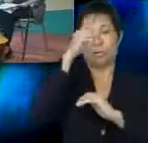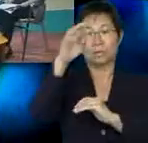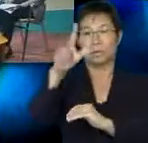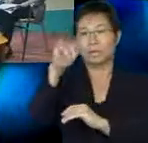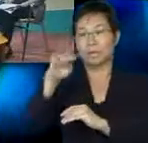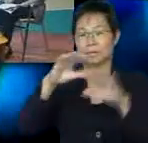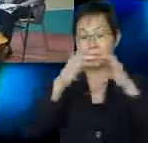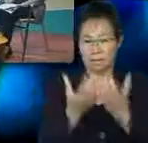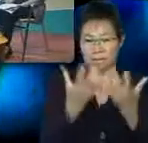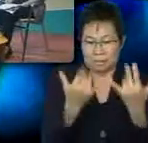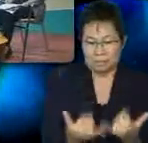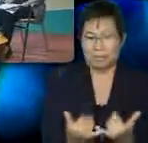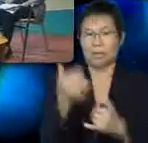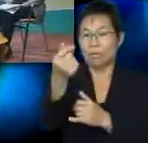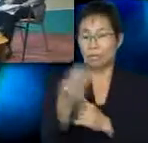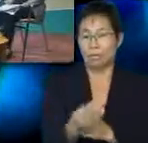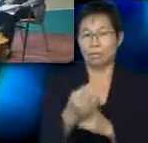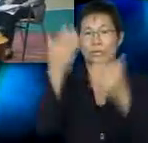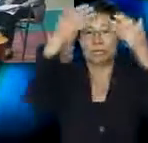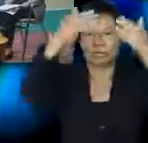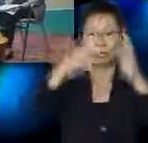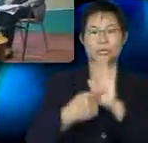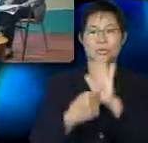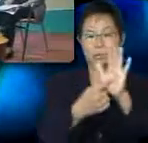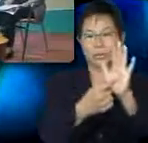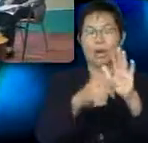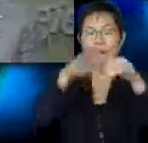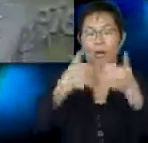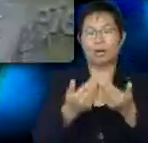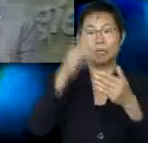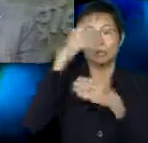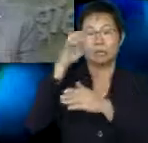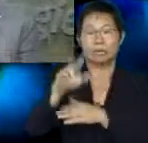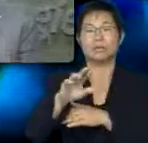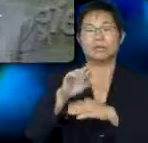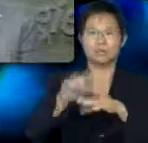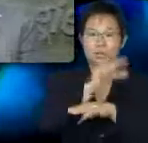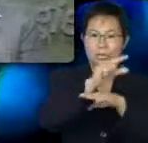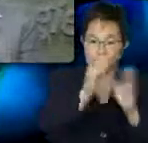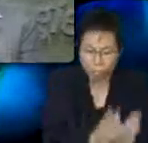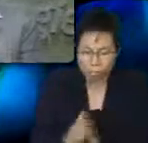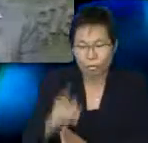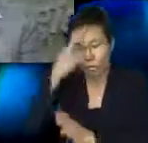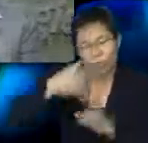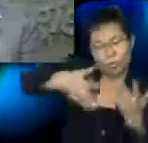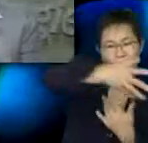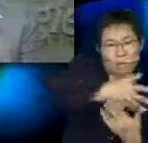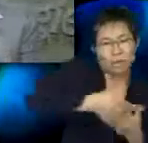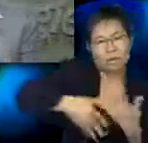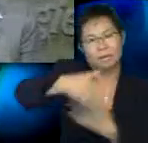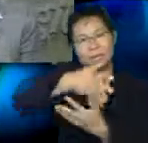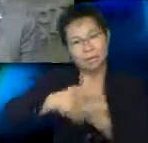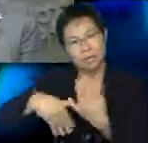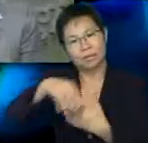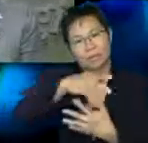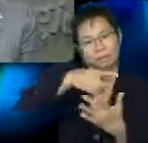Lim's class. Now, the next few scenes will segment how Mr. Lim uses strategies for interactive